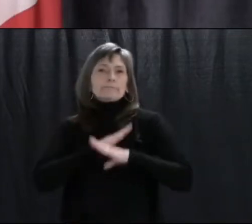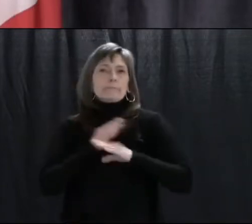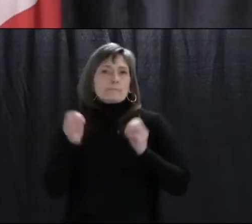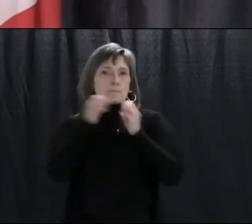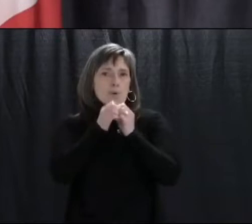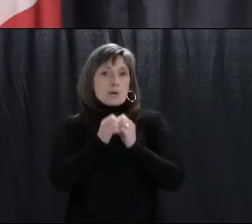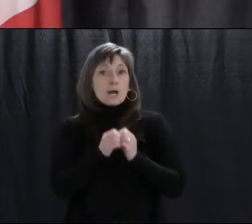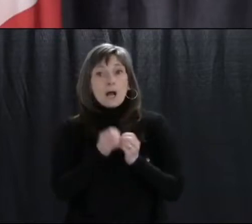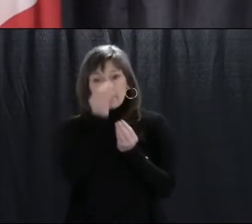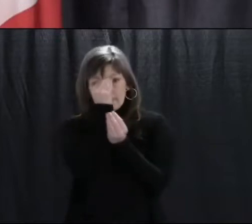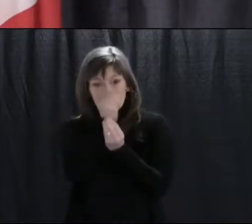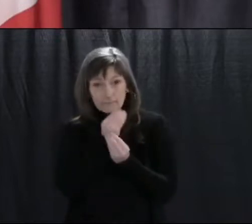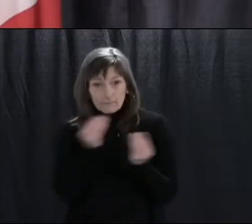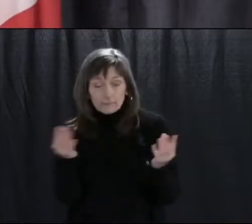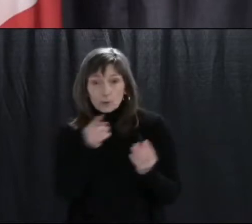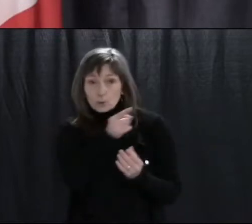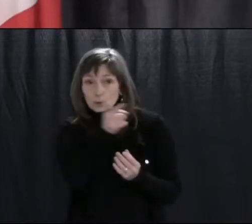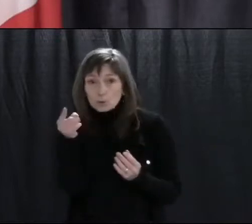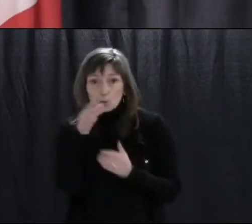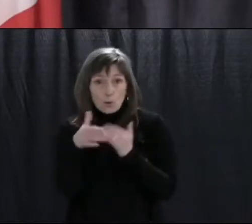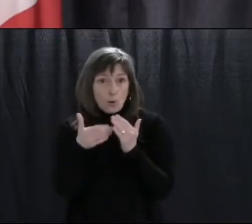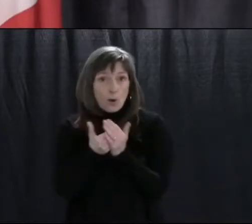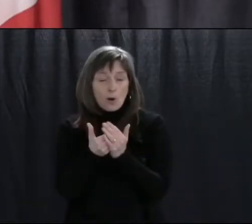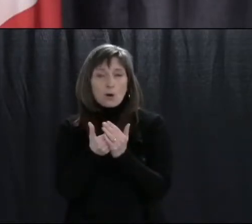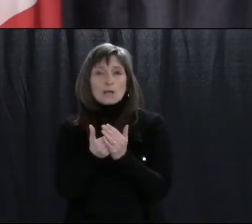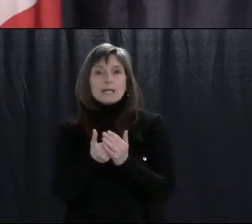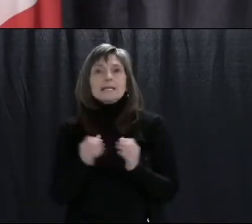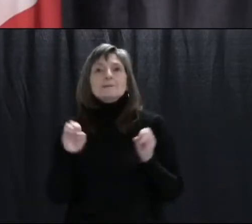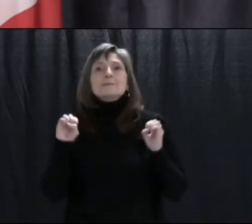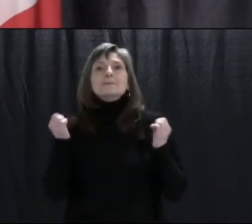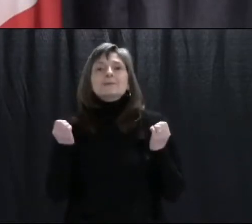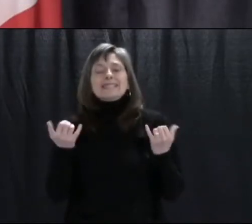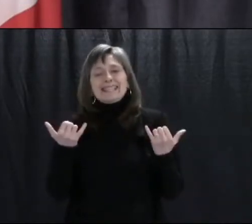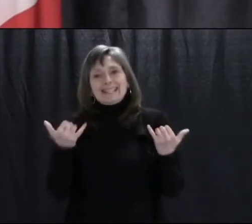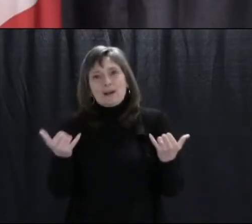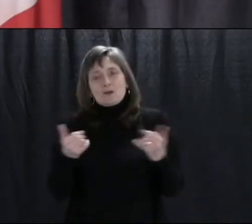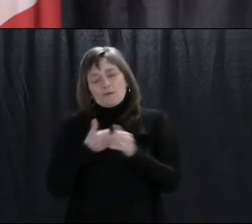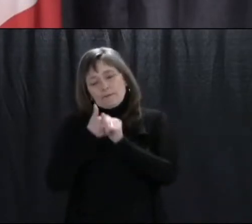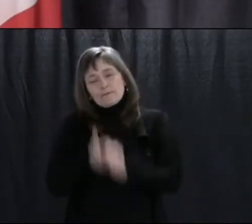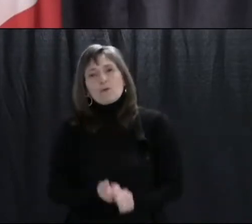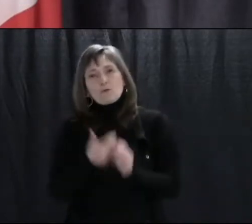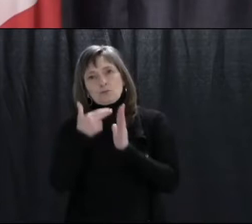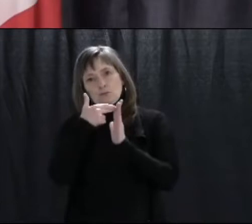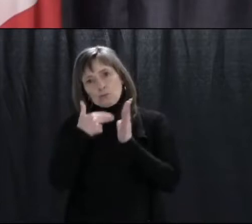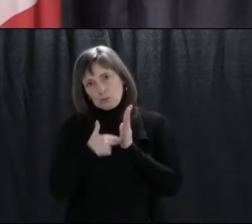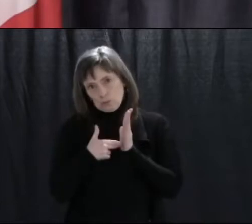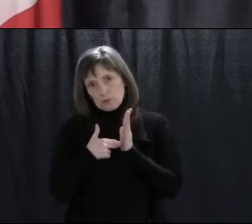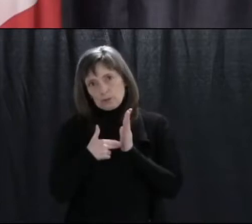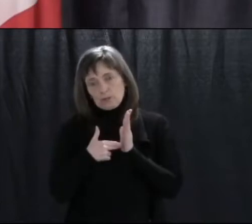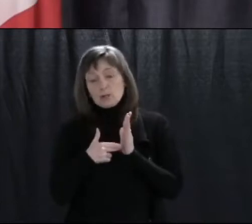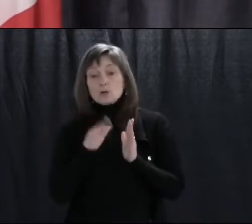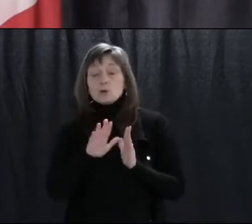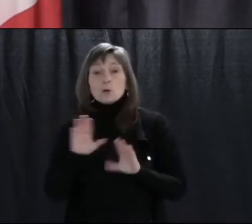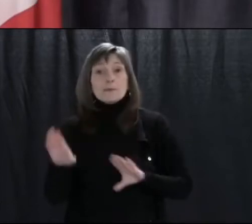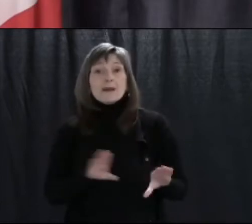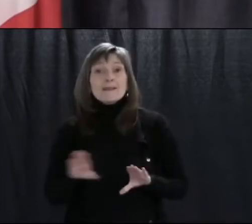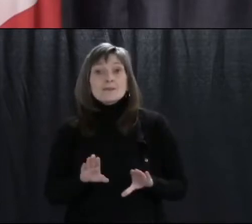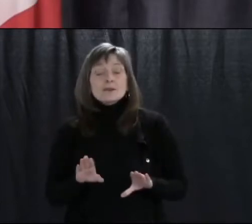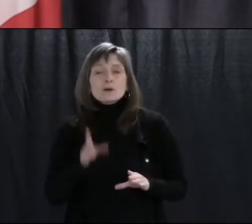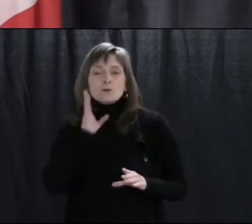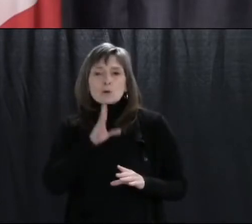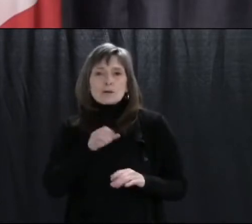and Labradorians. It has never been more urgent to do your part to follow these measures. How we behave now will